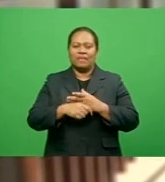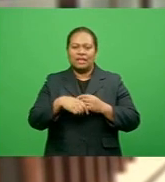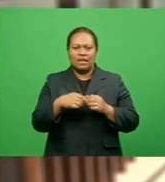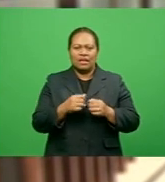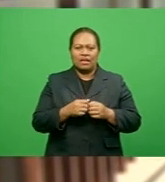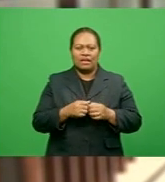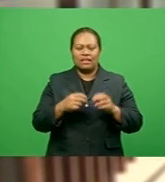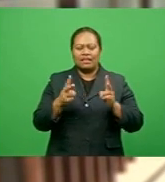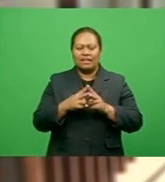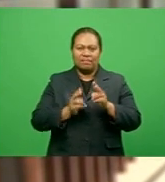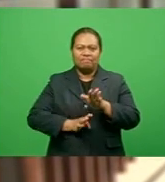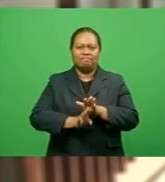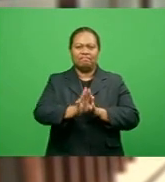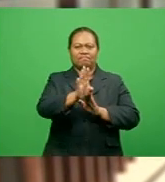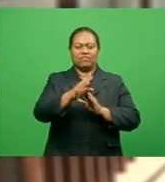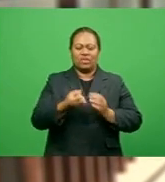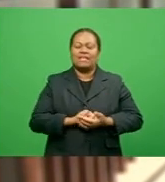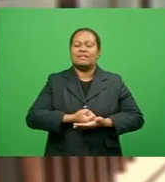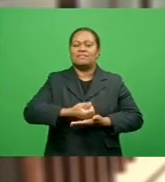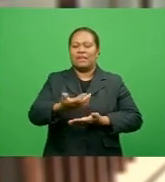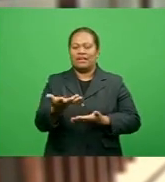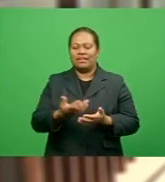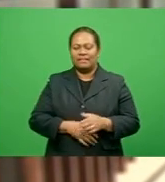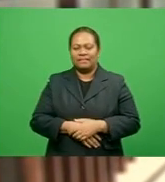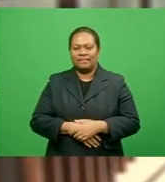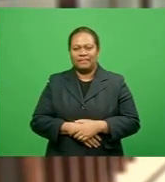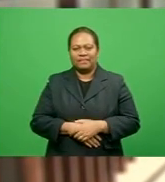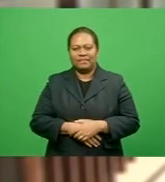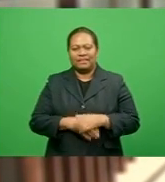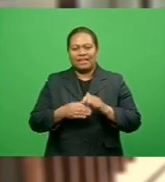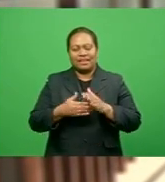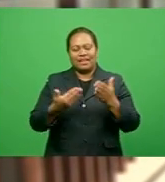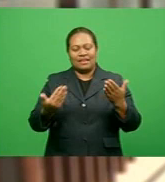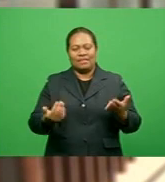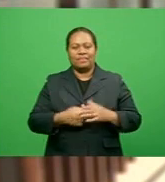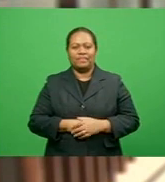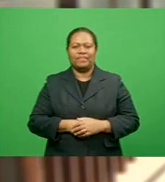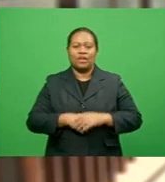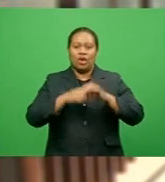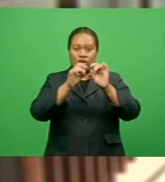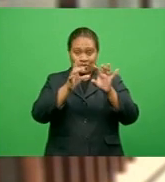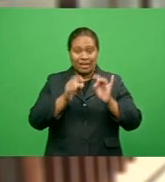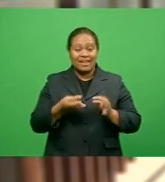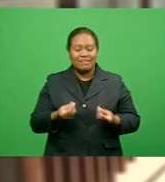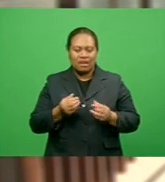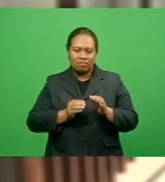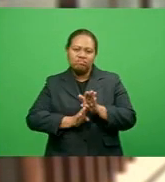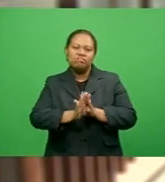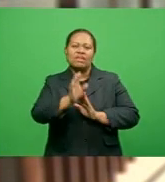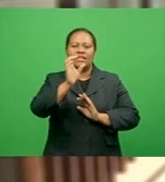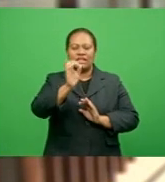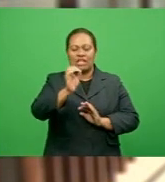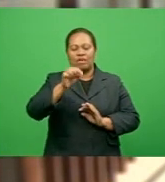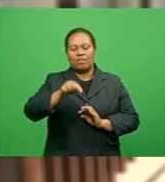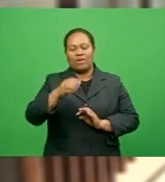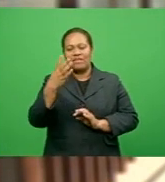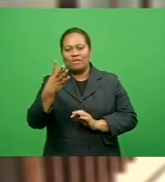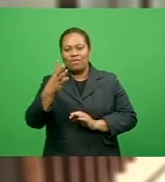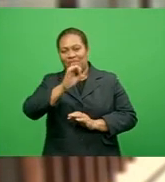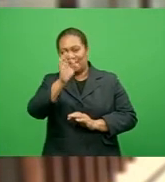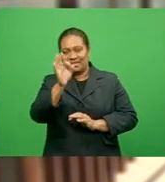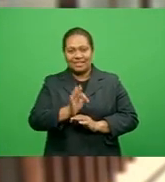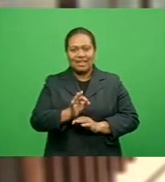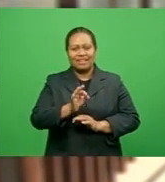Democrats push for large spending packages. Closer to home, the risk-sensitive Australian dollar rose 0.4% overnight and